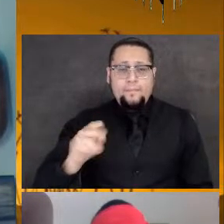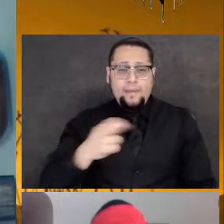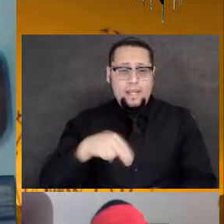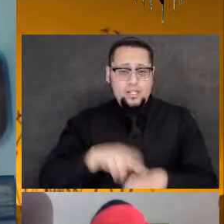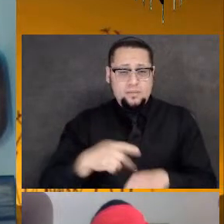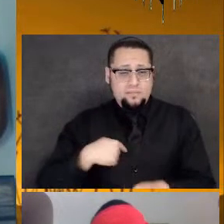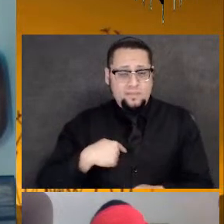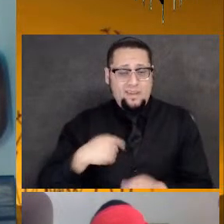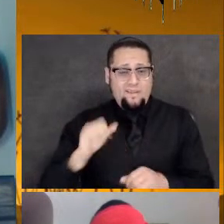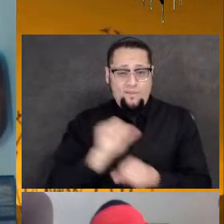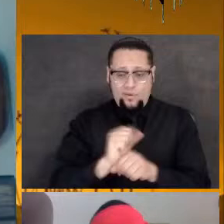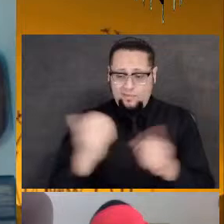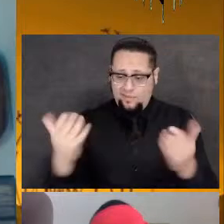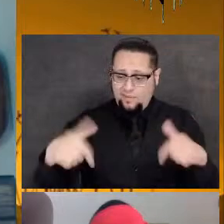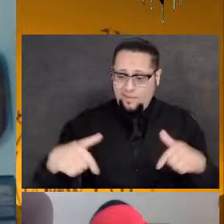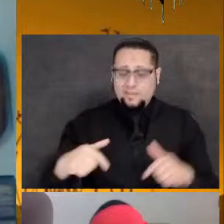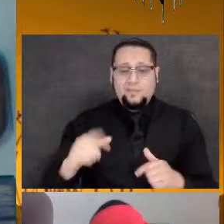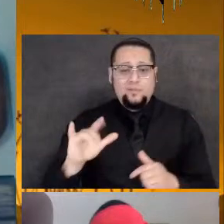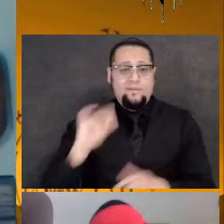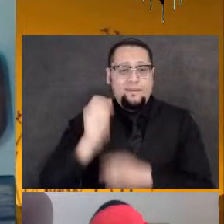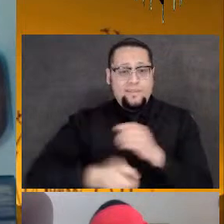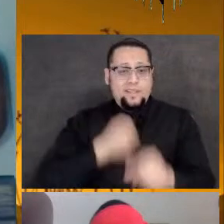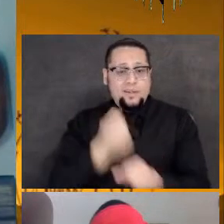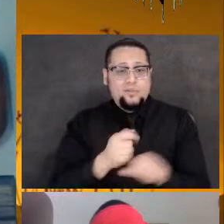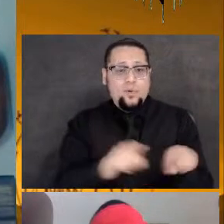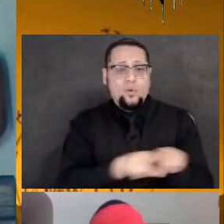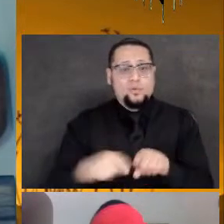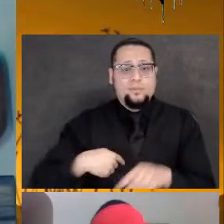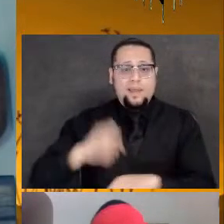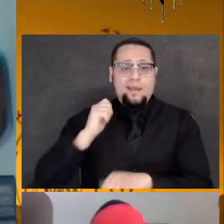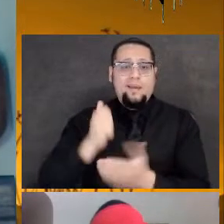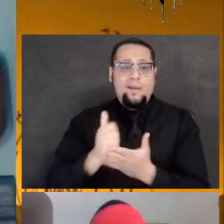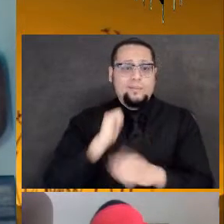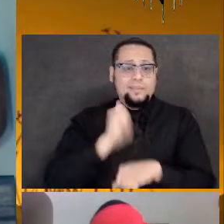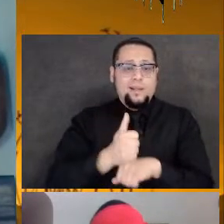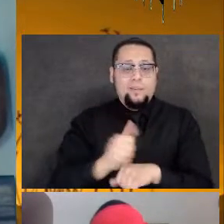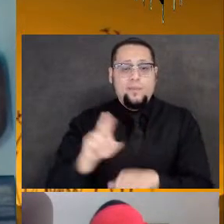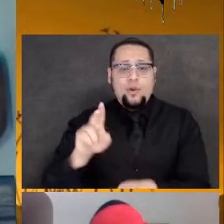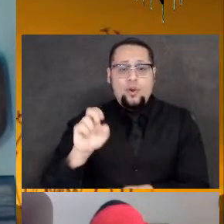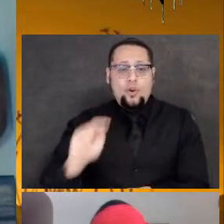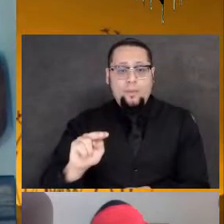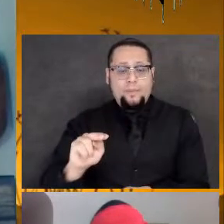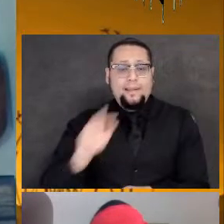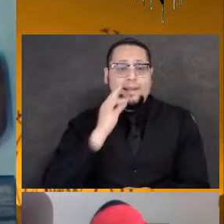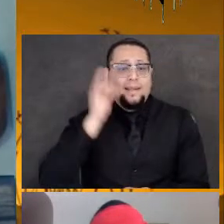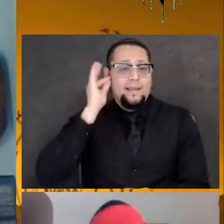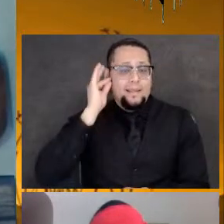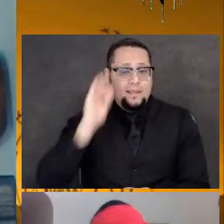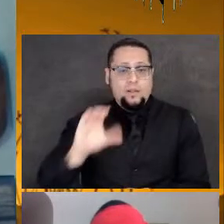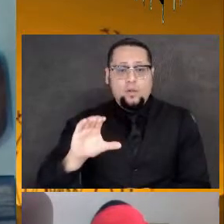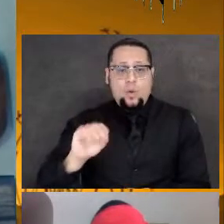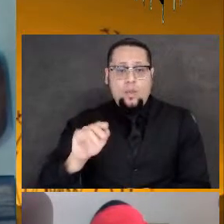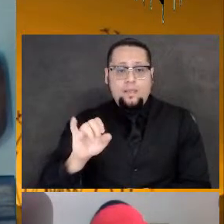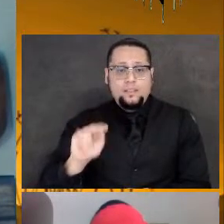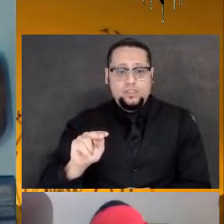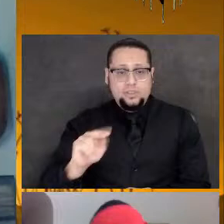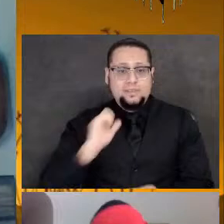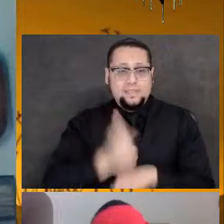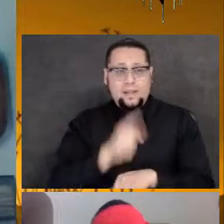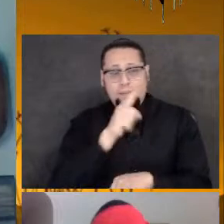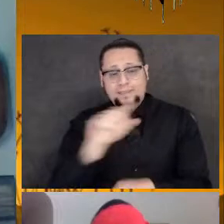25 years. I'm also a co-founder of the National Urban Indian Family Coalition, headquartered in Seattle,